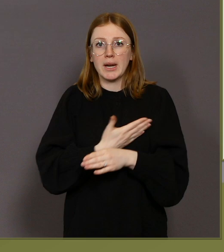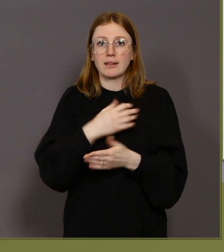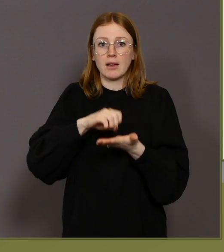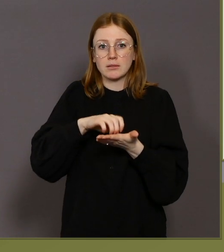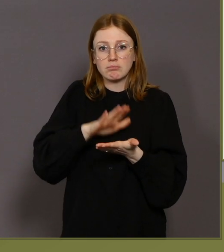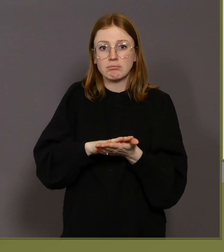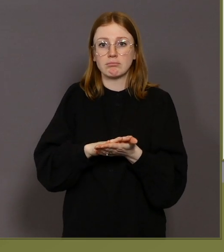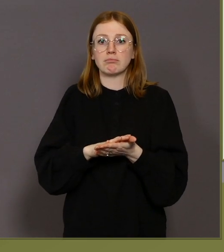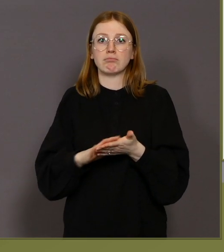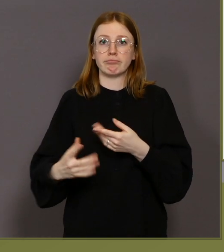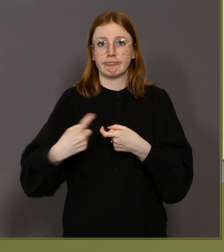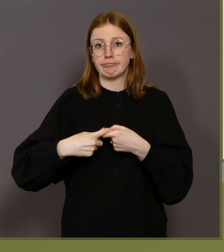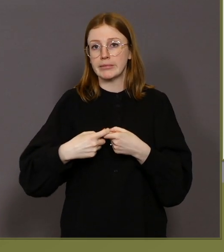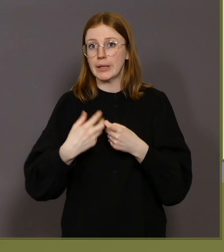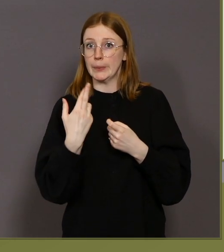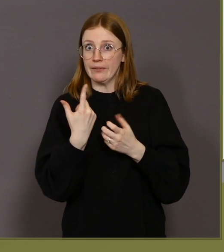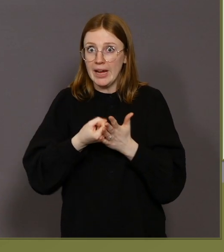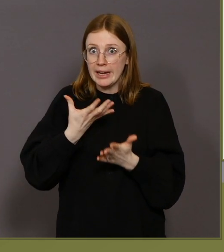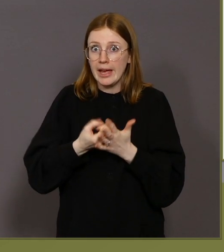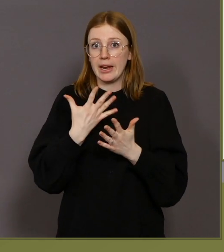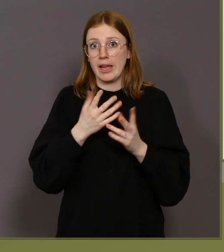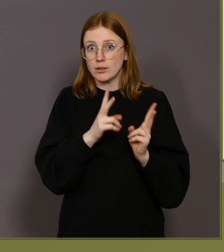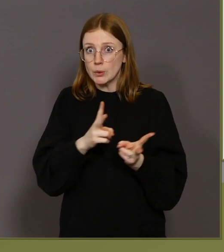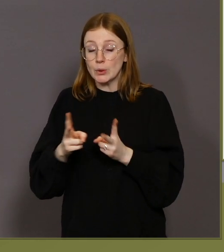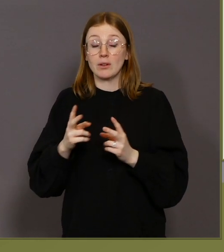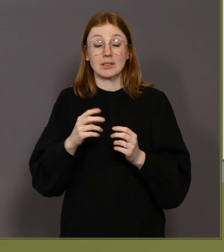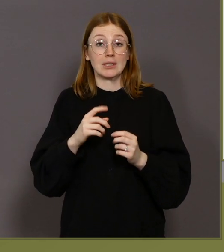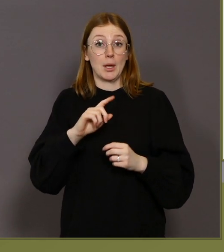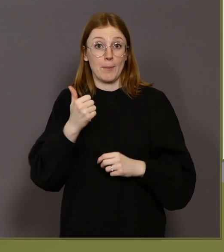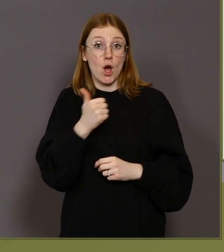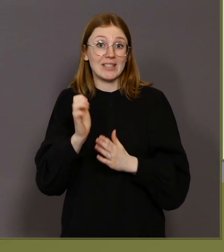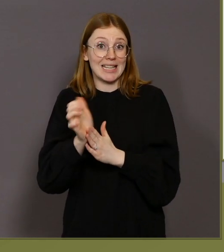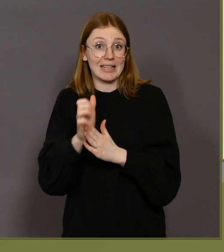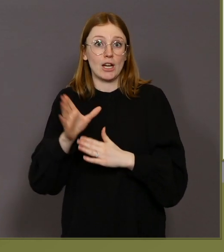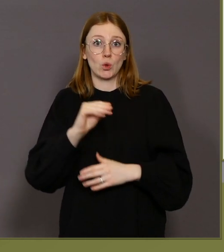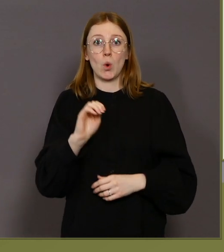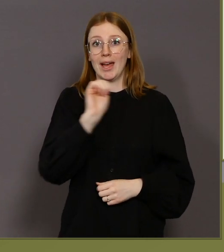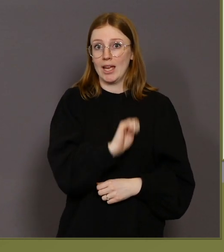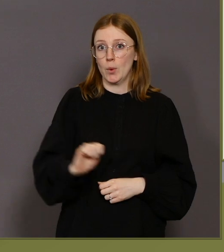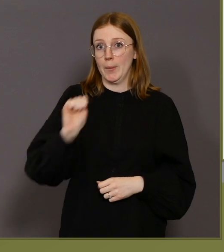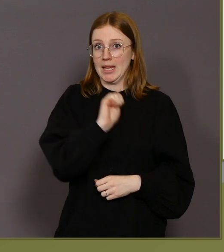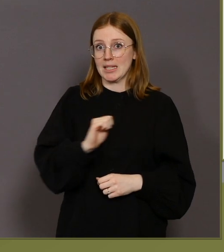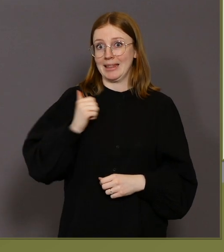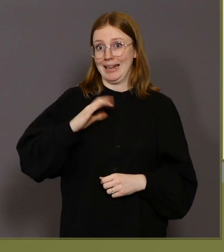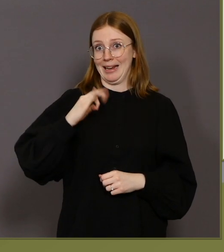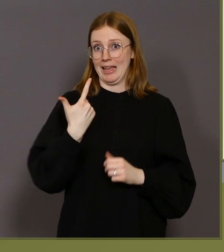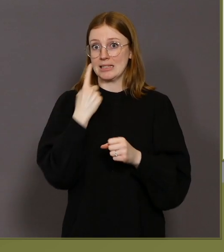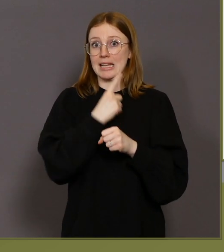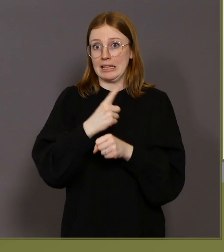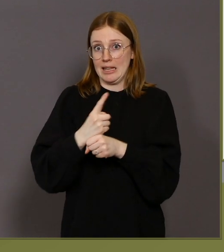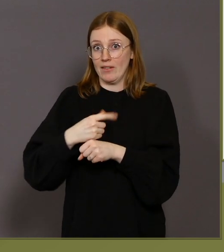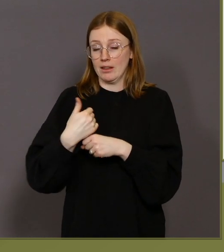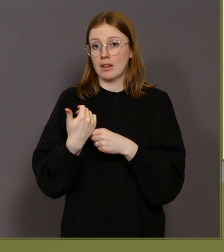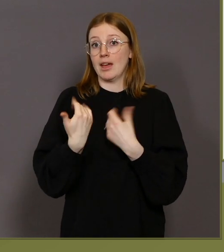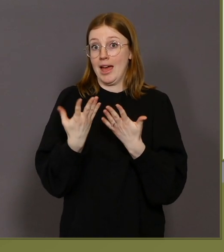assessment. That's going to be needed later when the European Accessibility Act is active. So thank